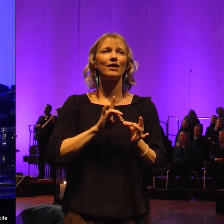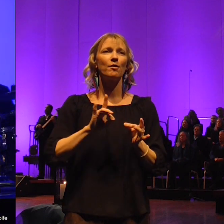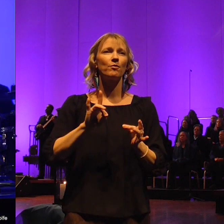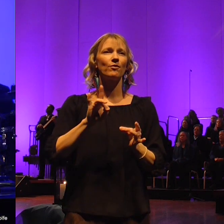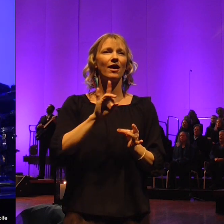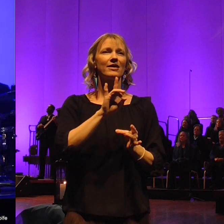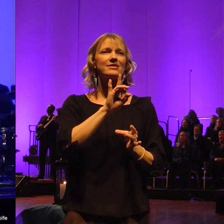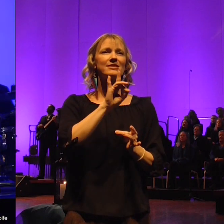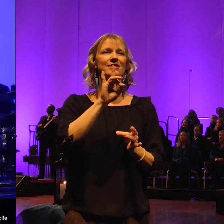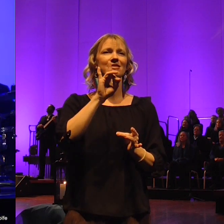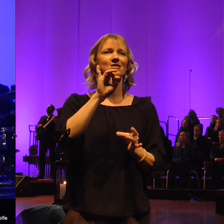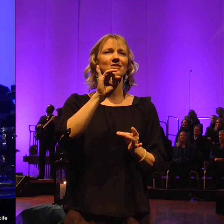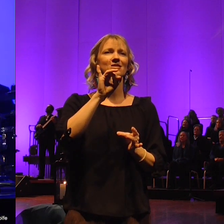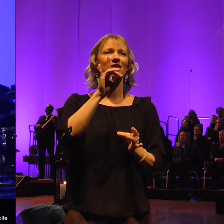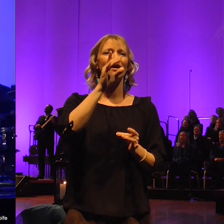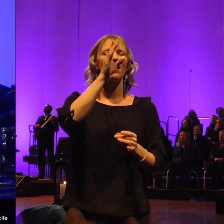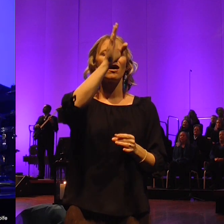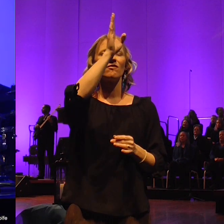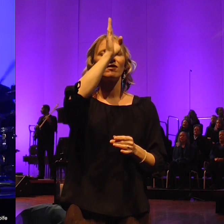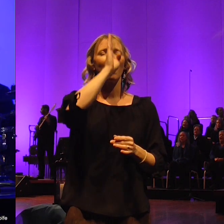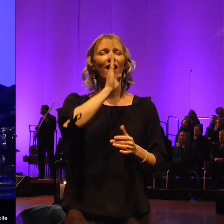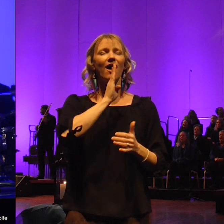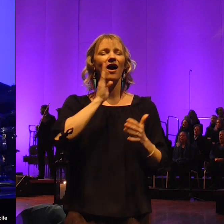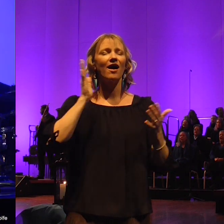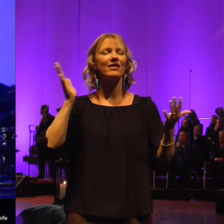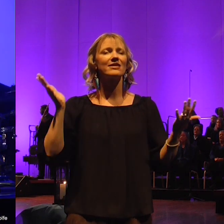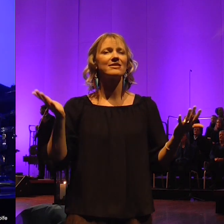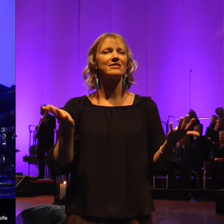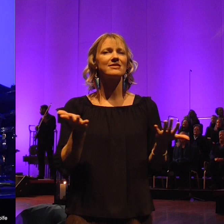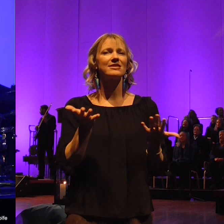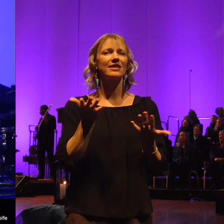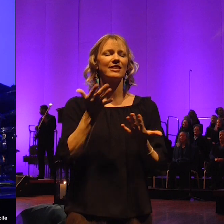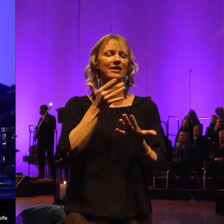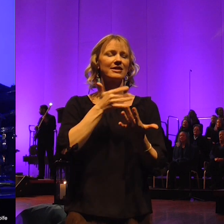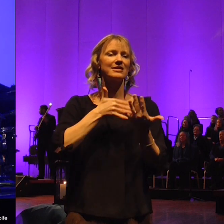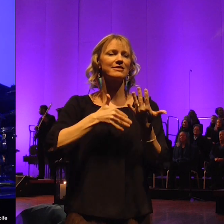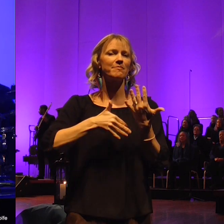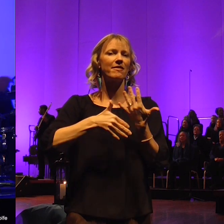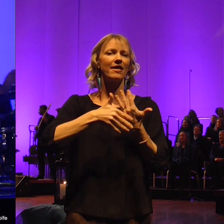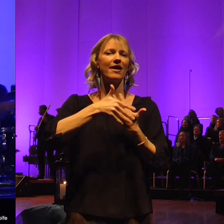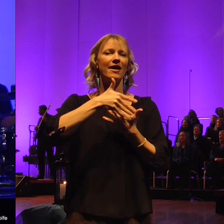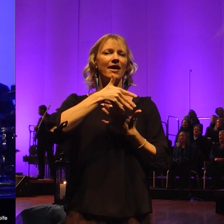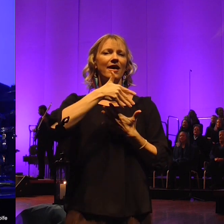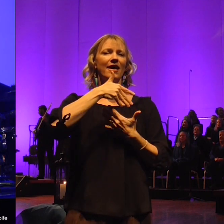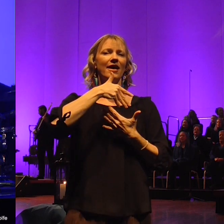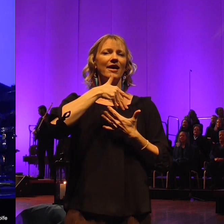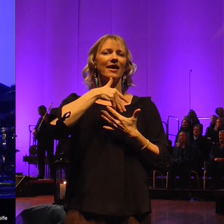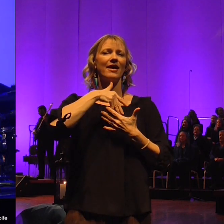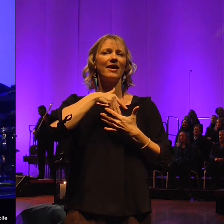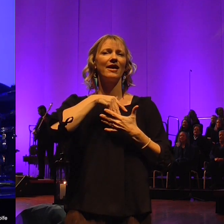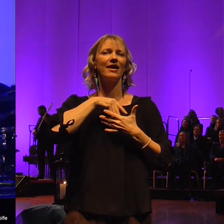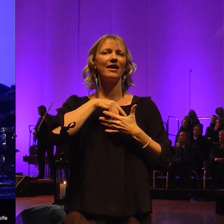Surely the presence of God is in this place.